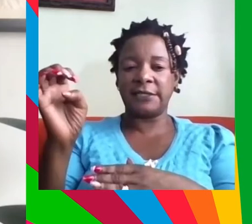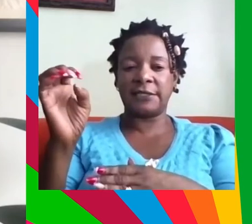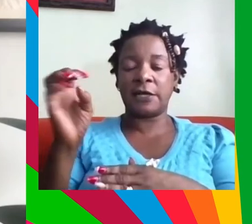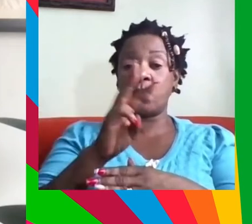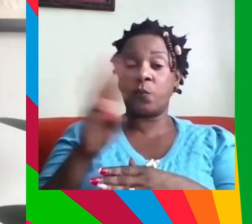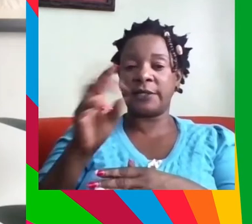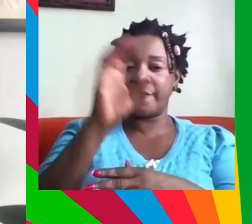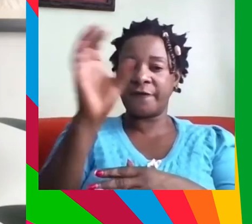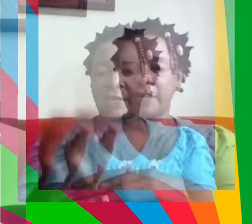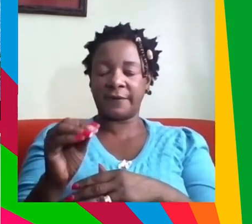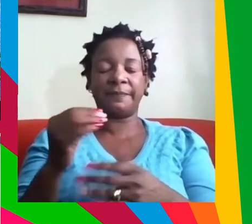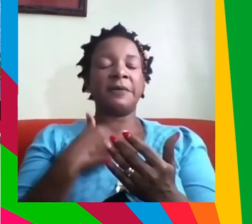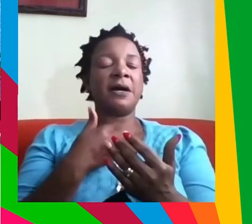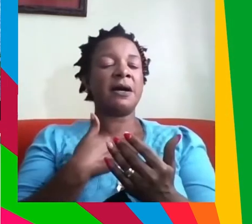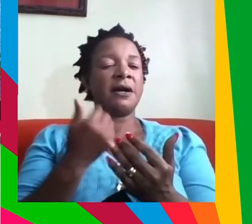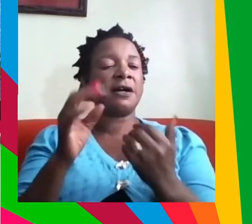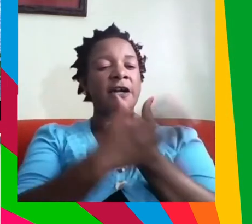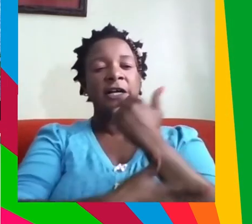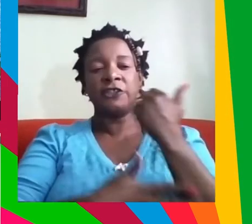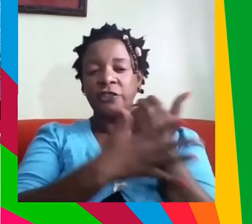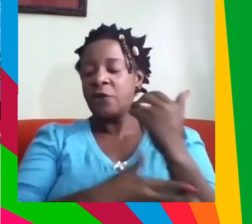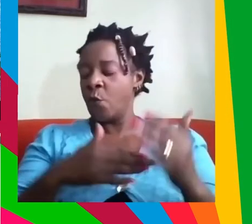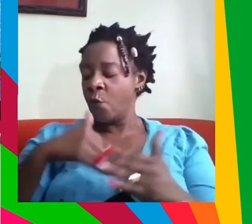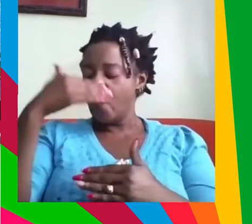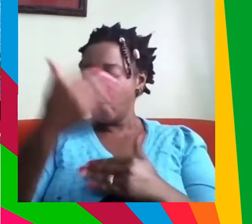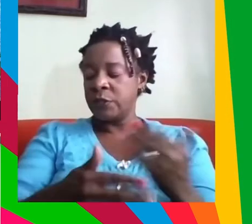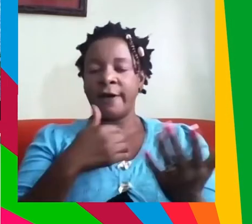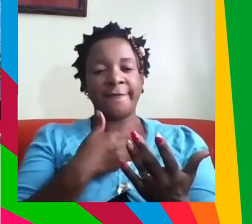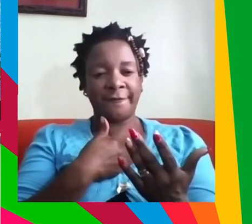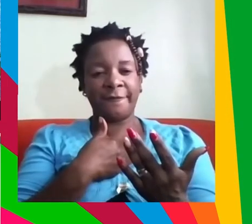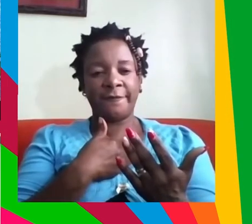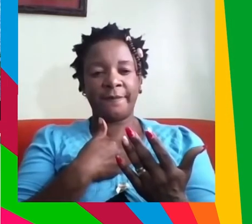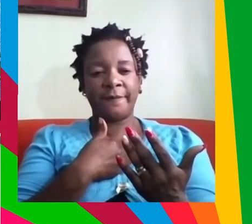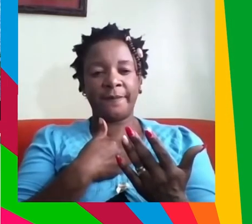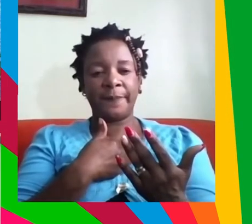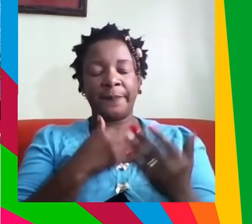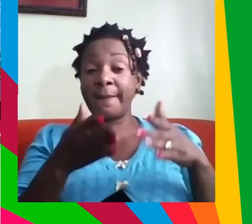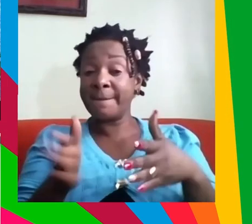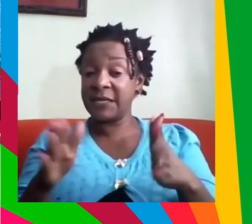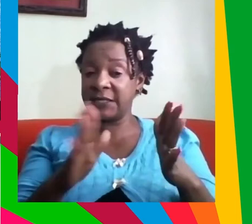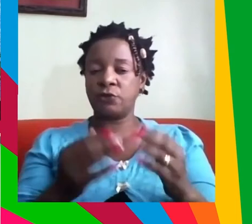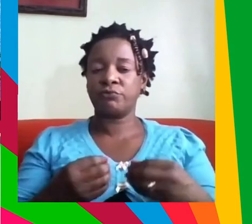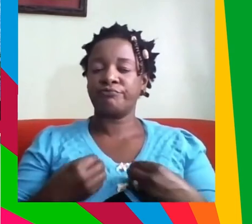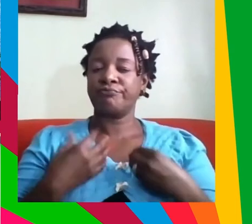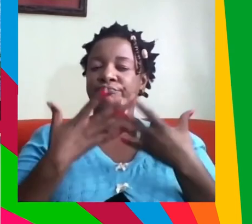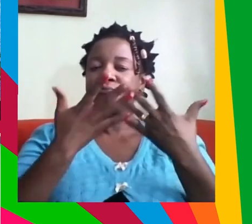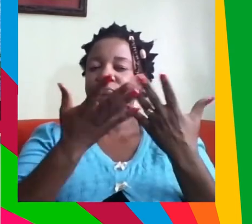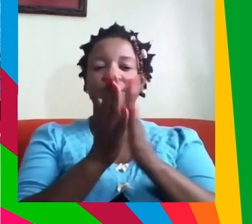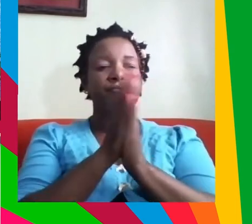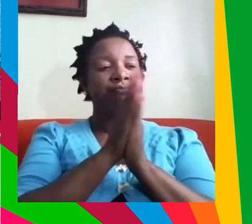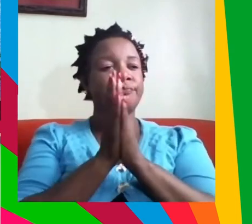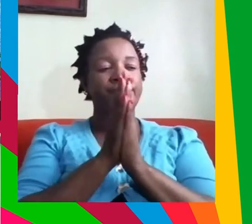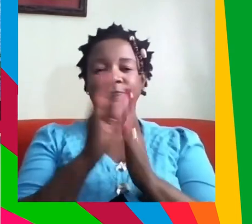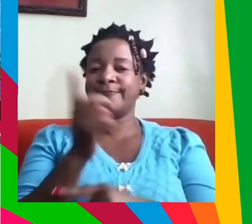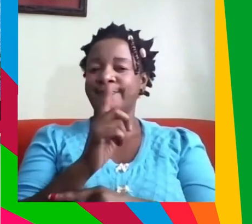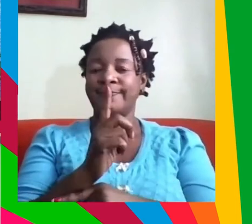that in our countries, we don't always have the means to tell our stories, not